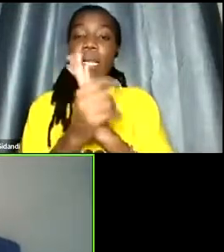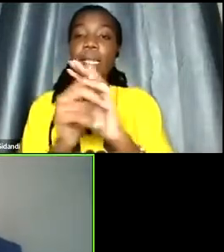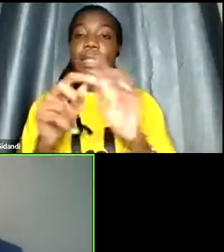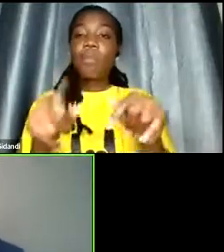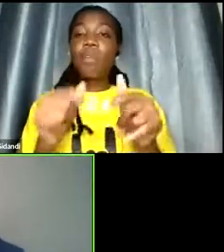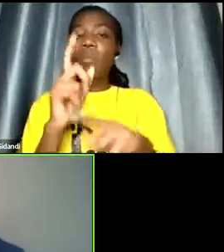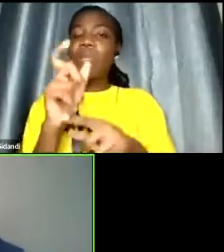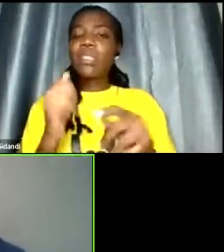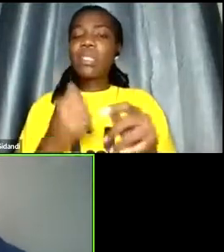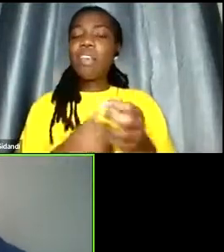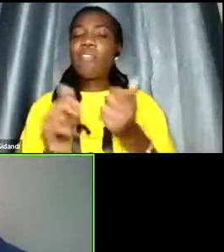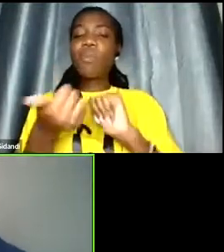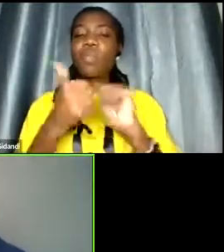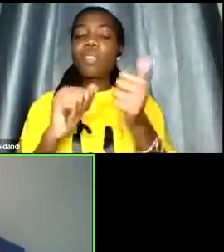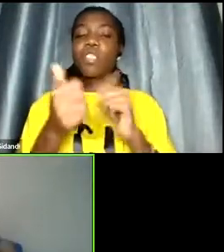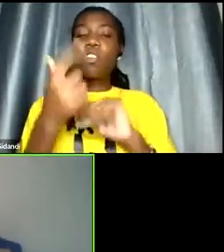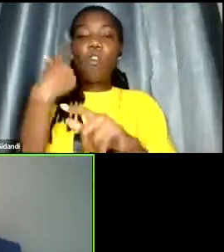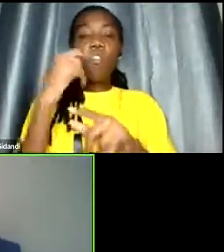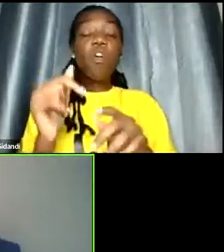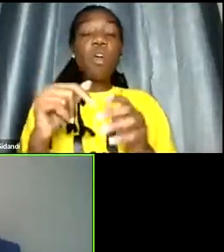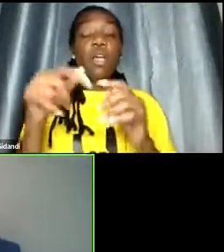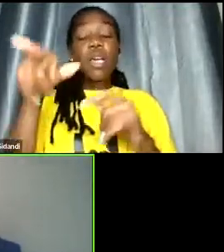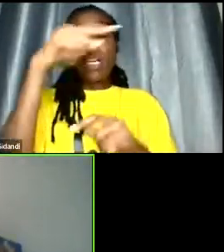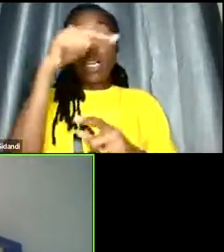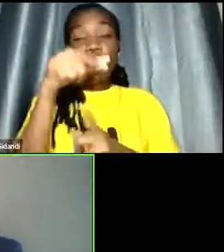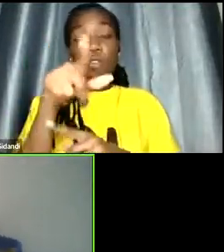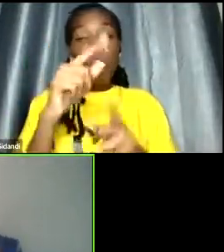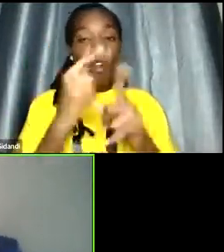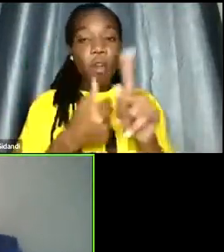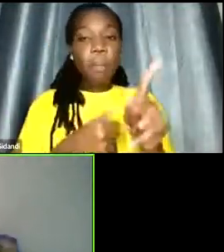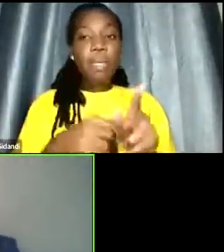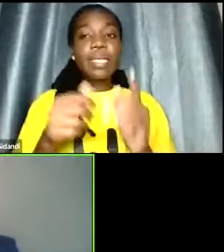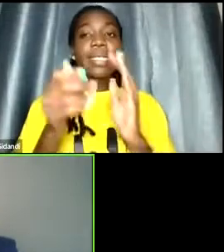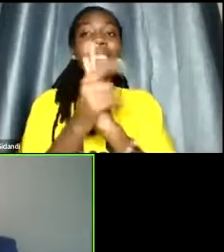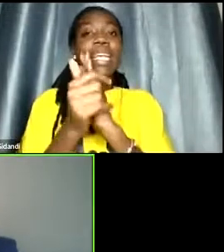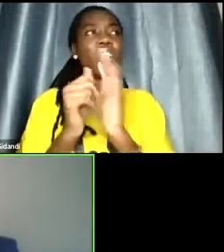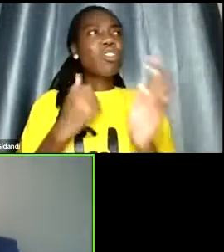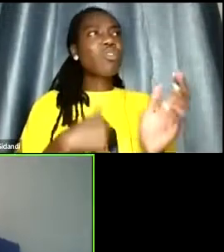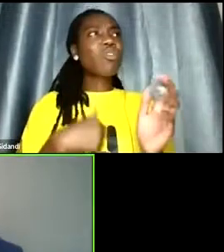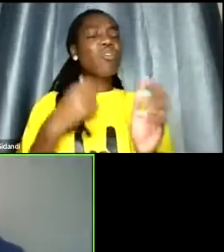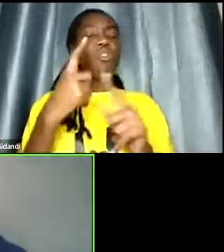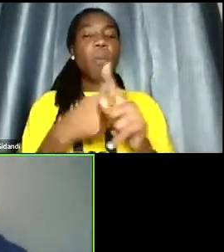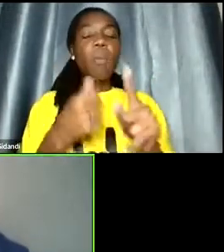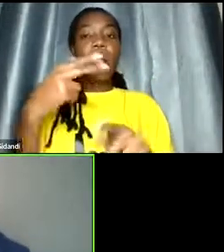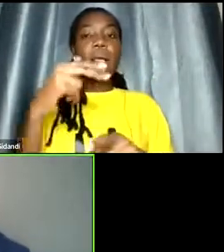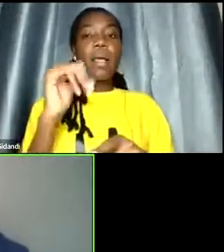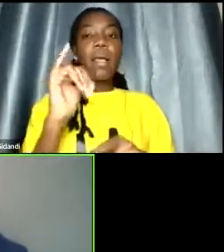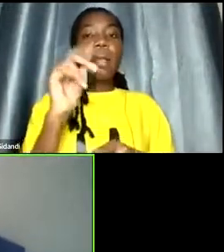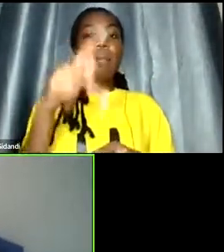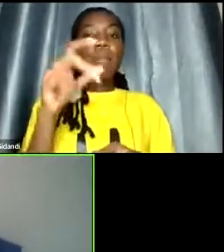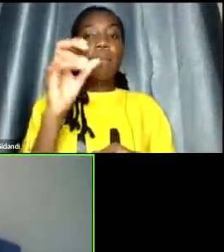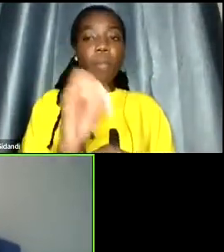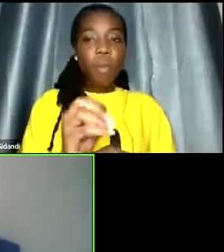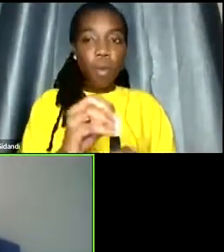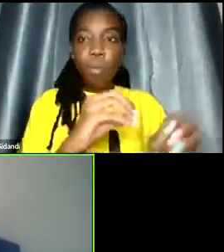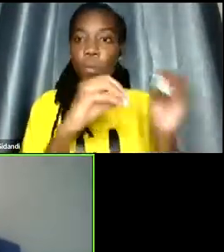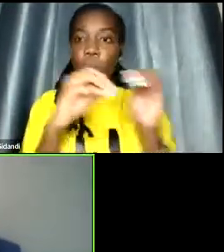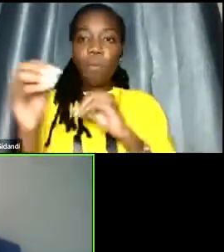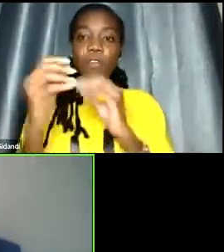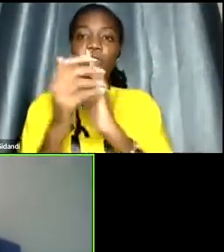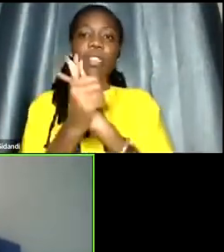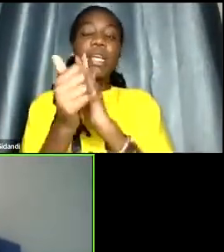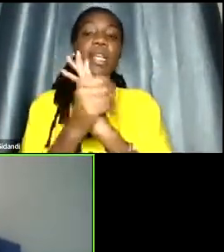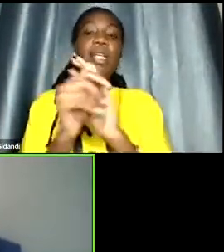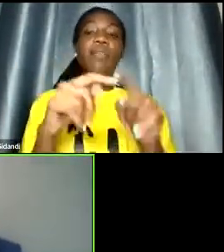competencies necessary to graduate you out of the talent pool, out of the hyper pool into the talent pool. I've told you about the risk